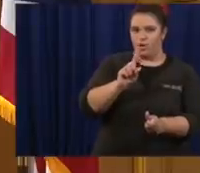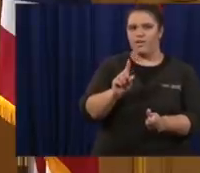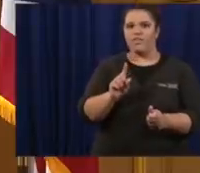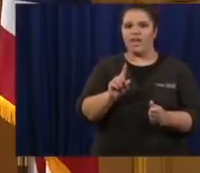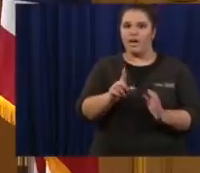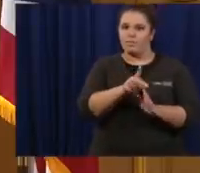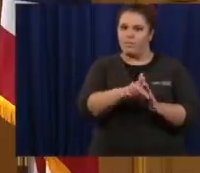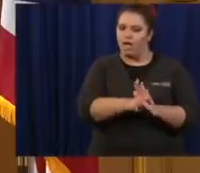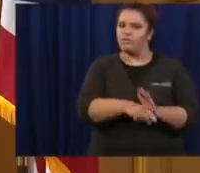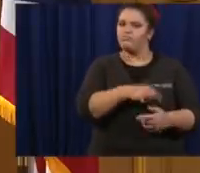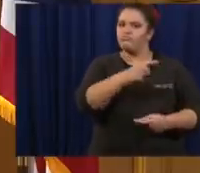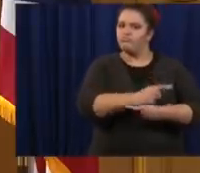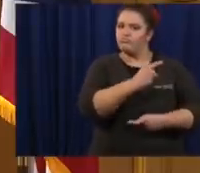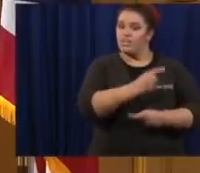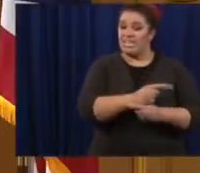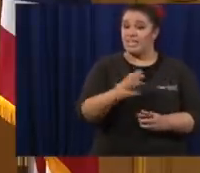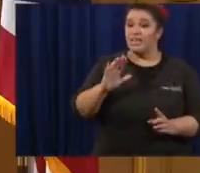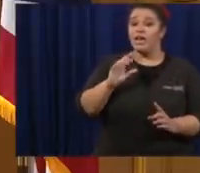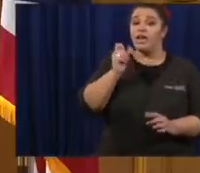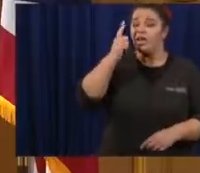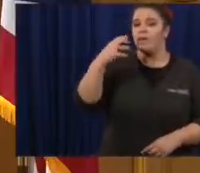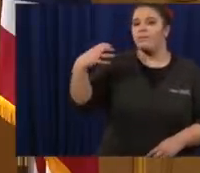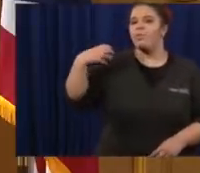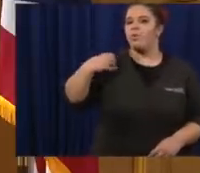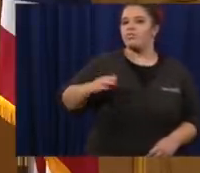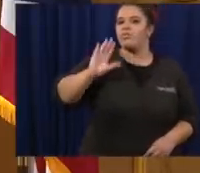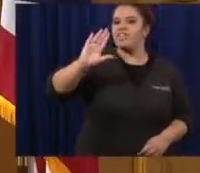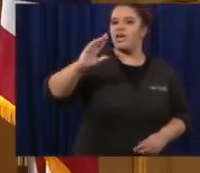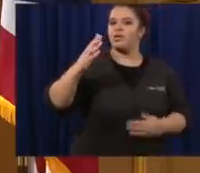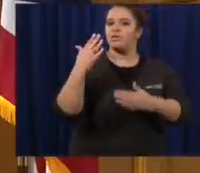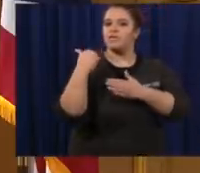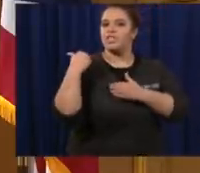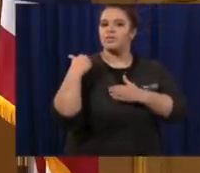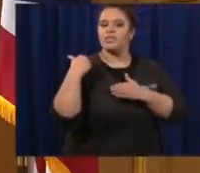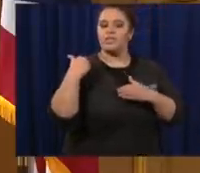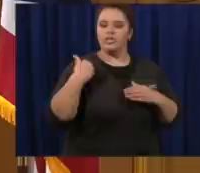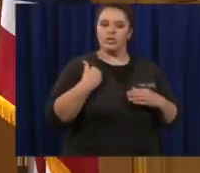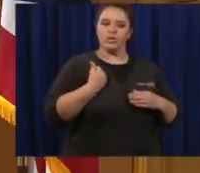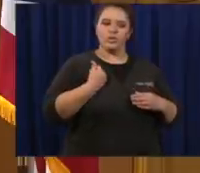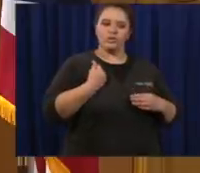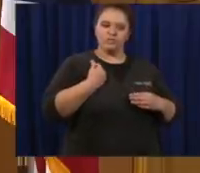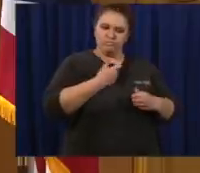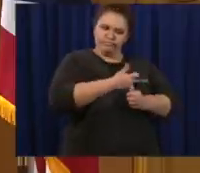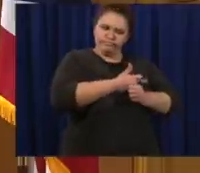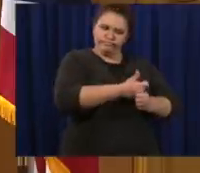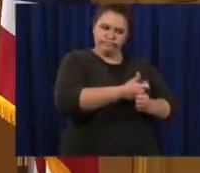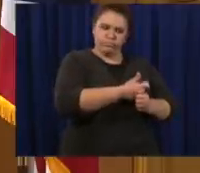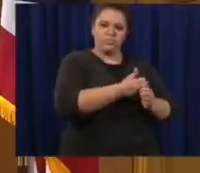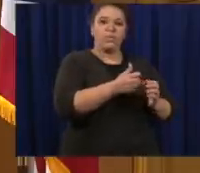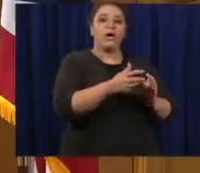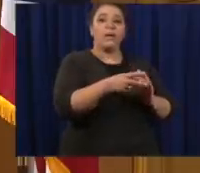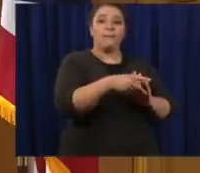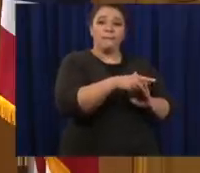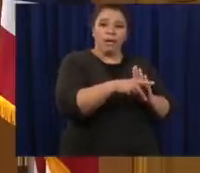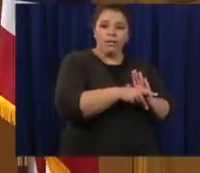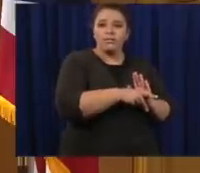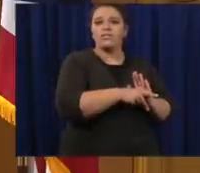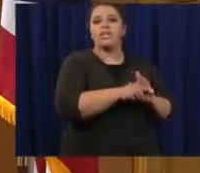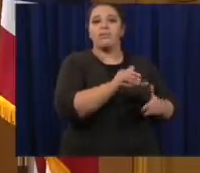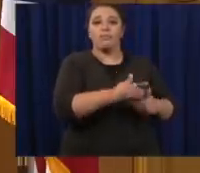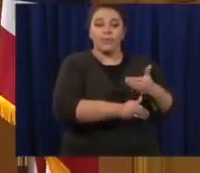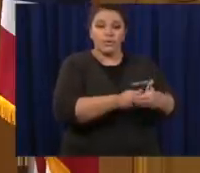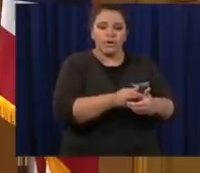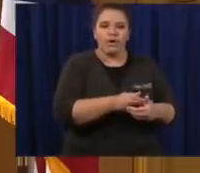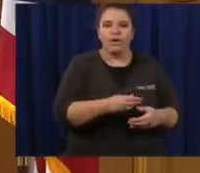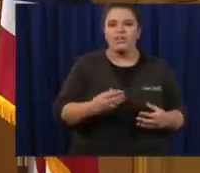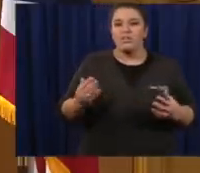can to do the protocol, how is the state going to handle multiple violations when they're getting phone calls? Are they going to